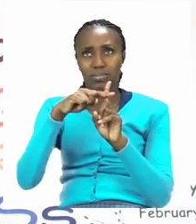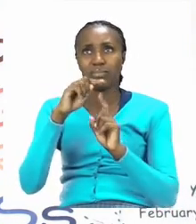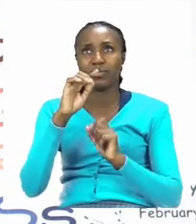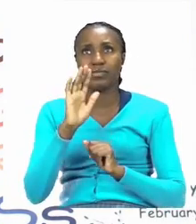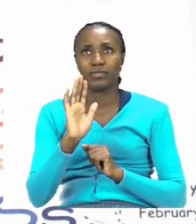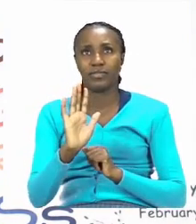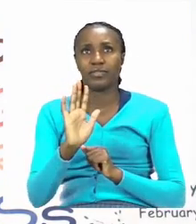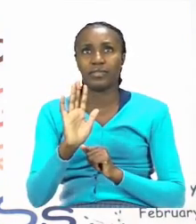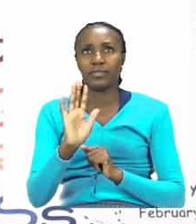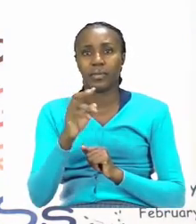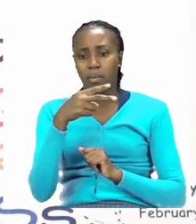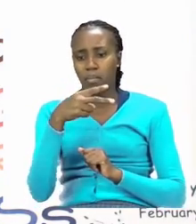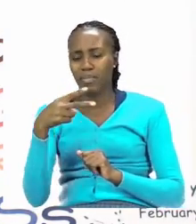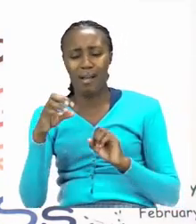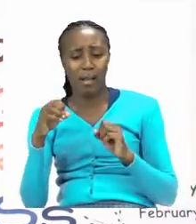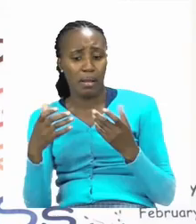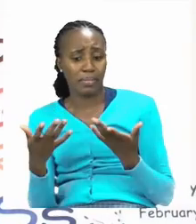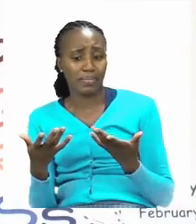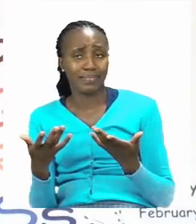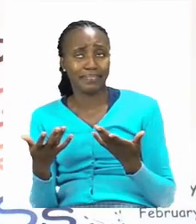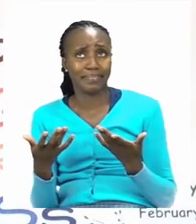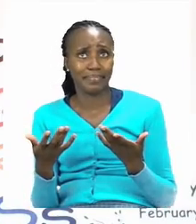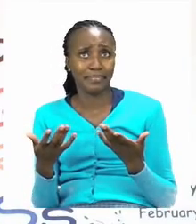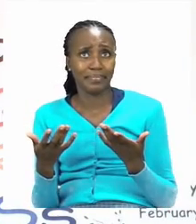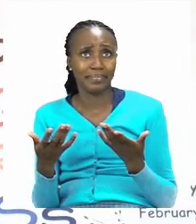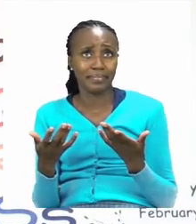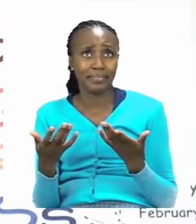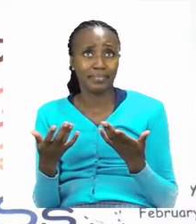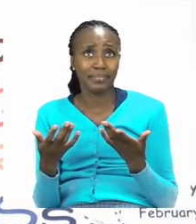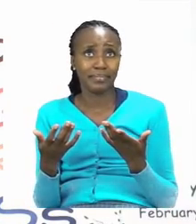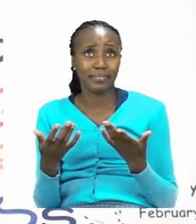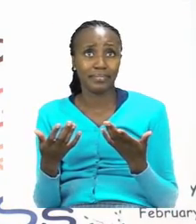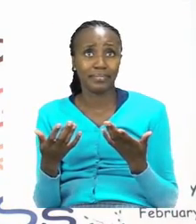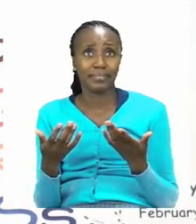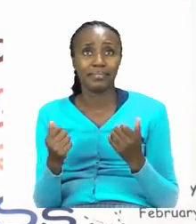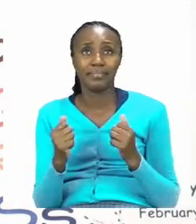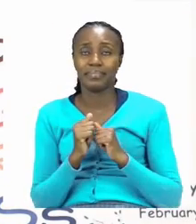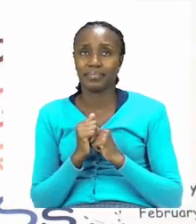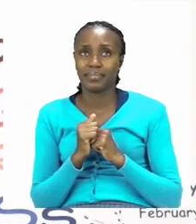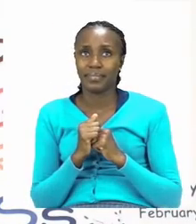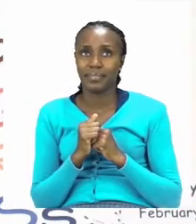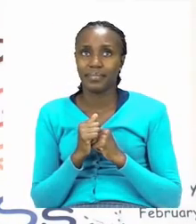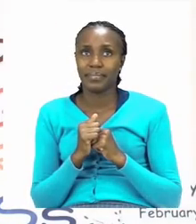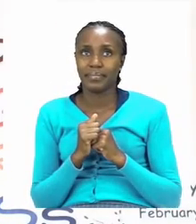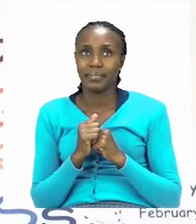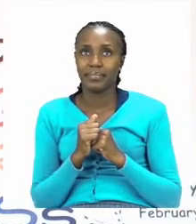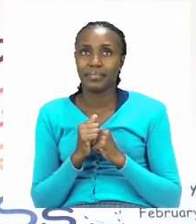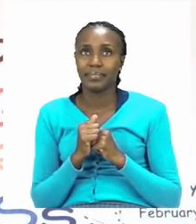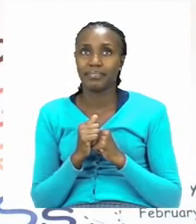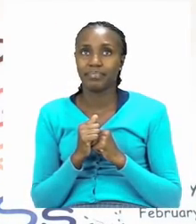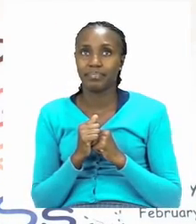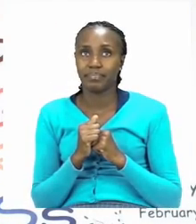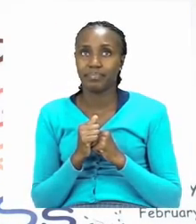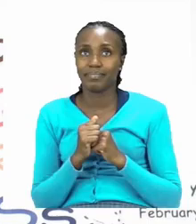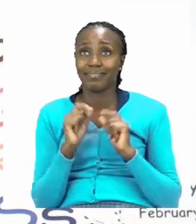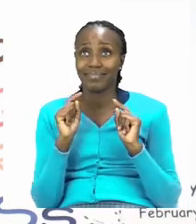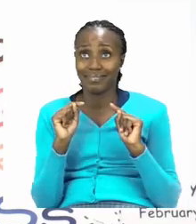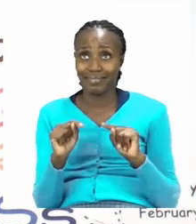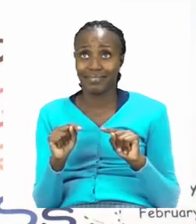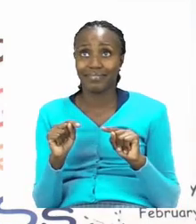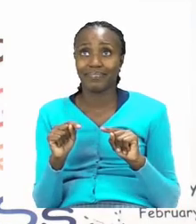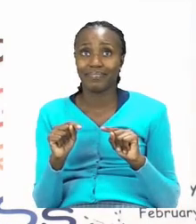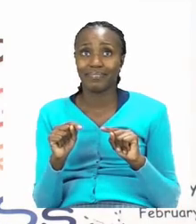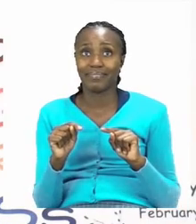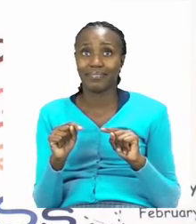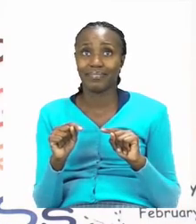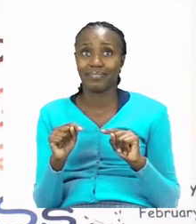5 equals. Now, we've been doing plus for quite some time now. So today, instead of